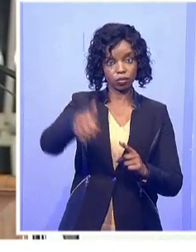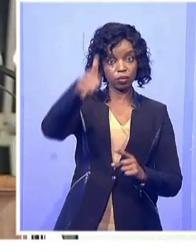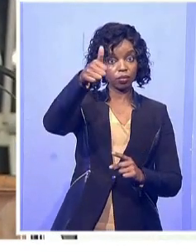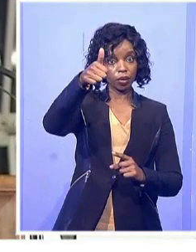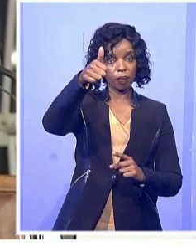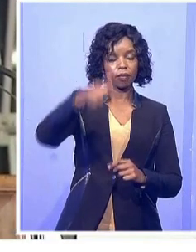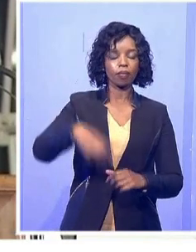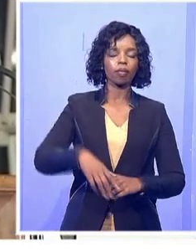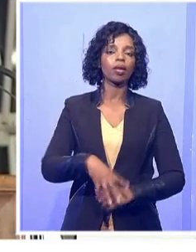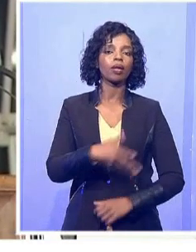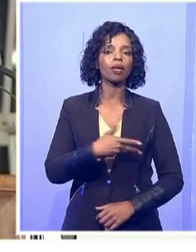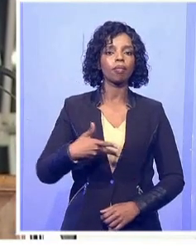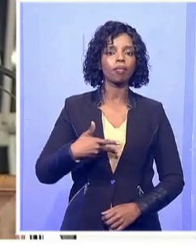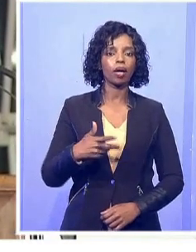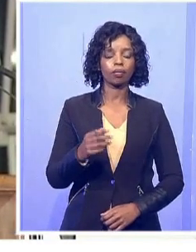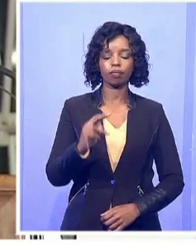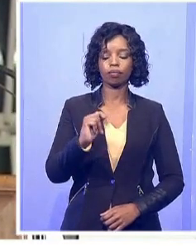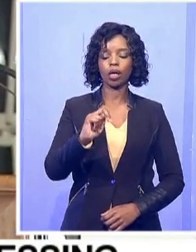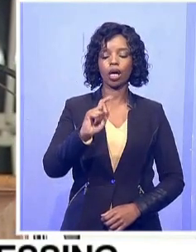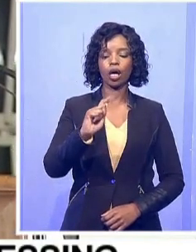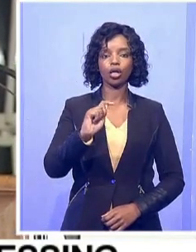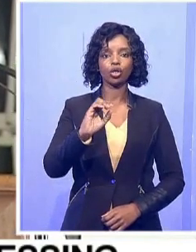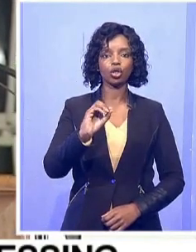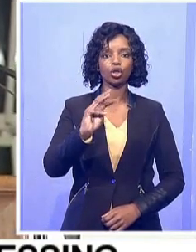Mayor Sisi Ntombela,